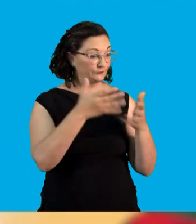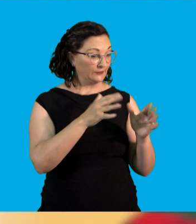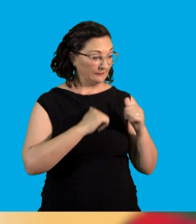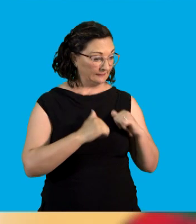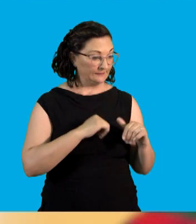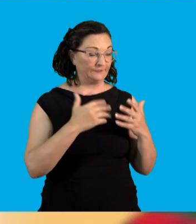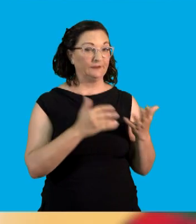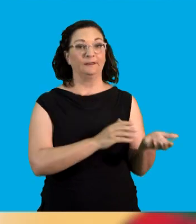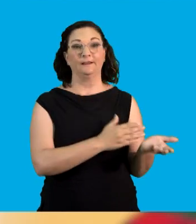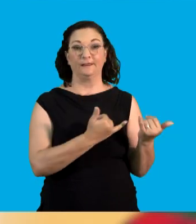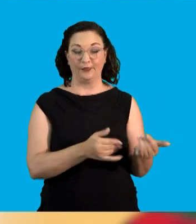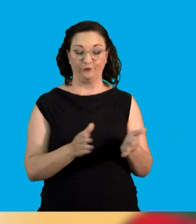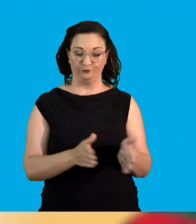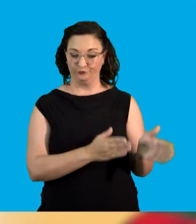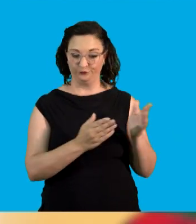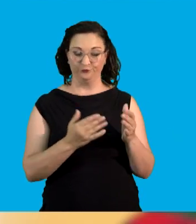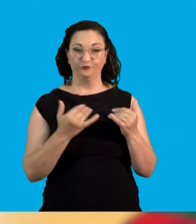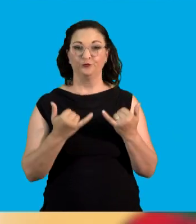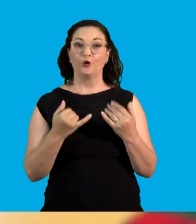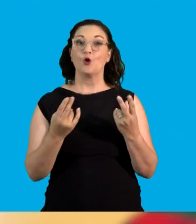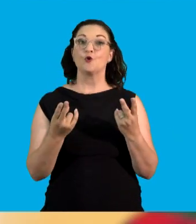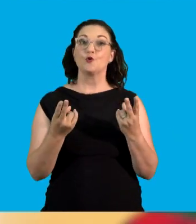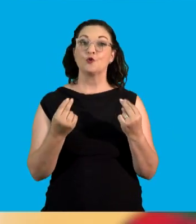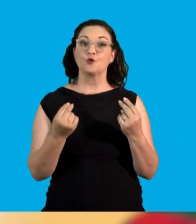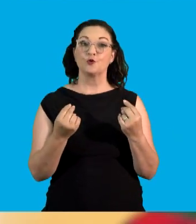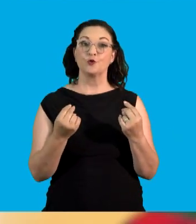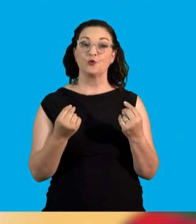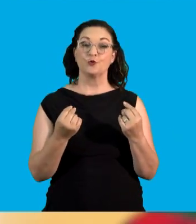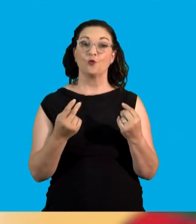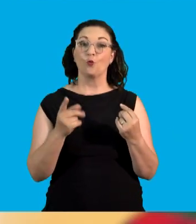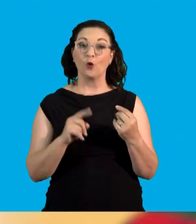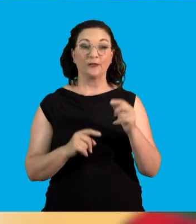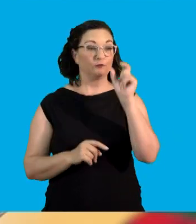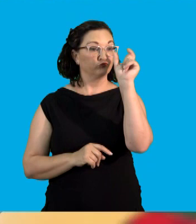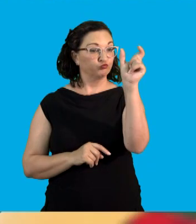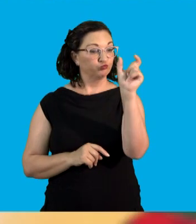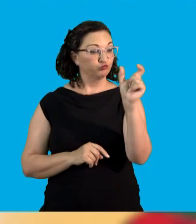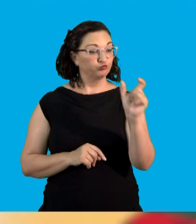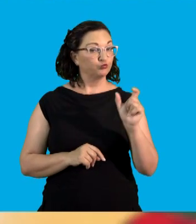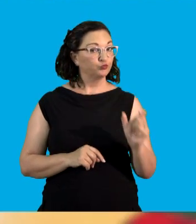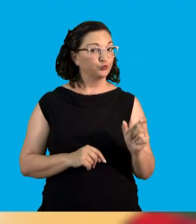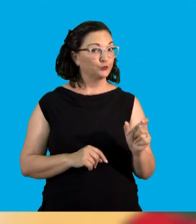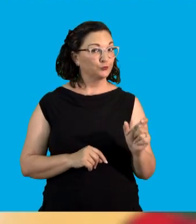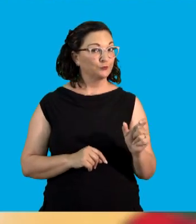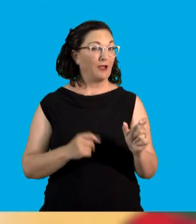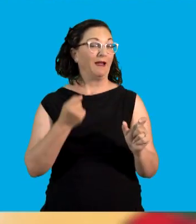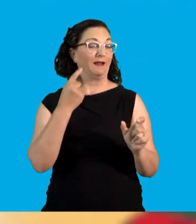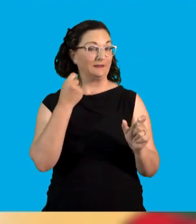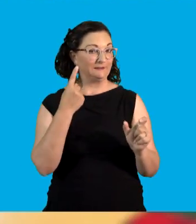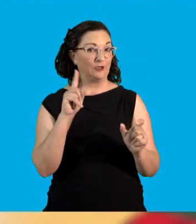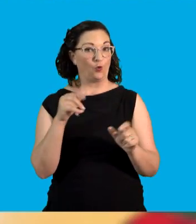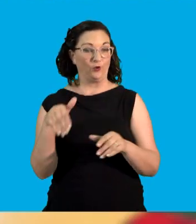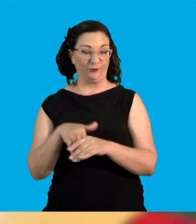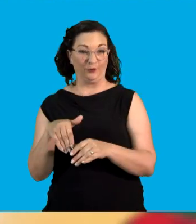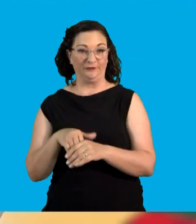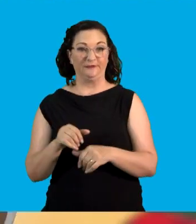knowledge activity. Now we are going to move on to our new concepts, our new terminology in order for us to